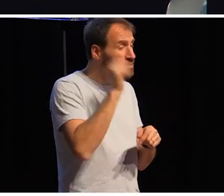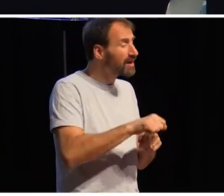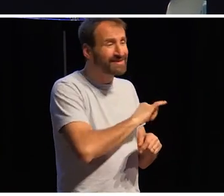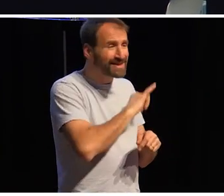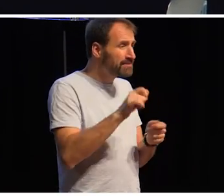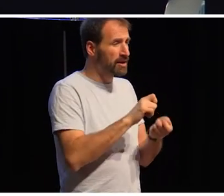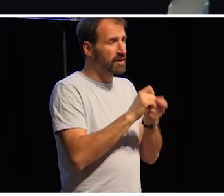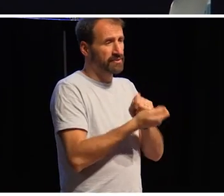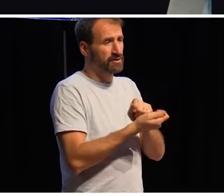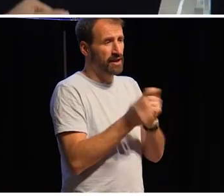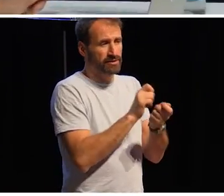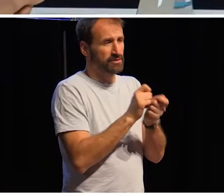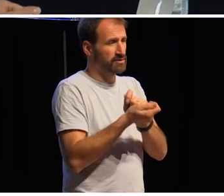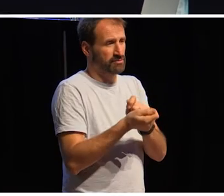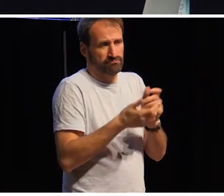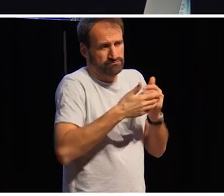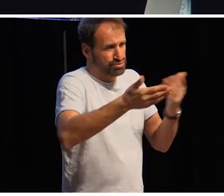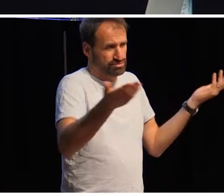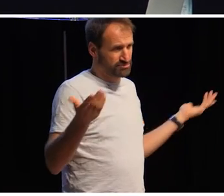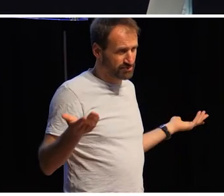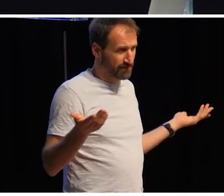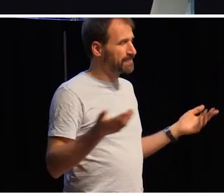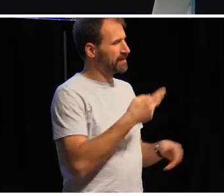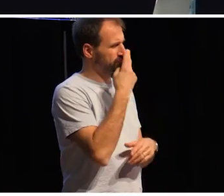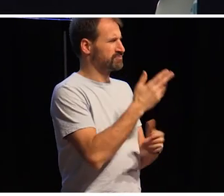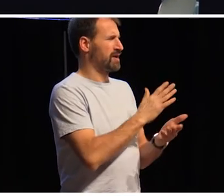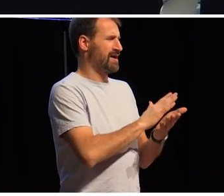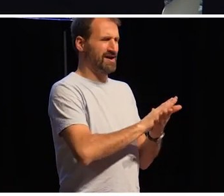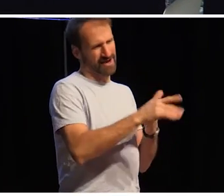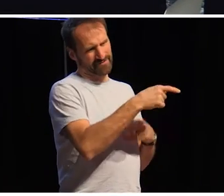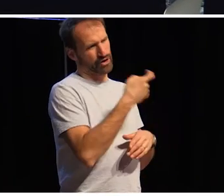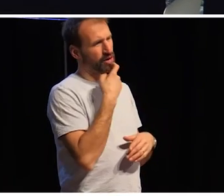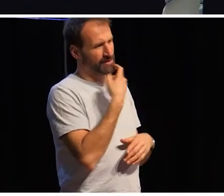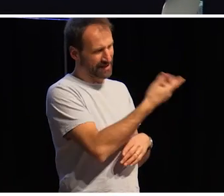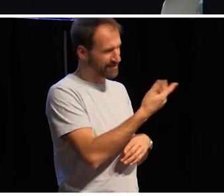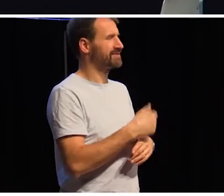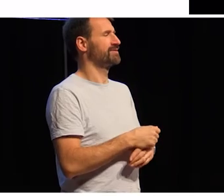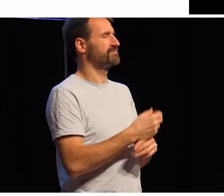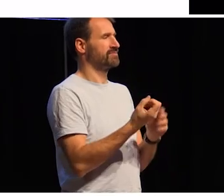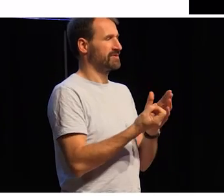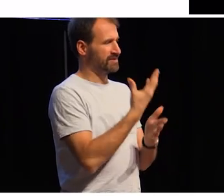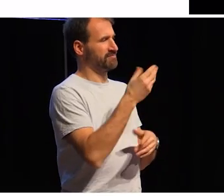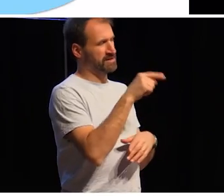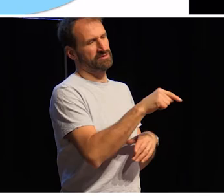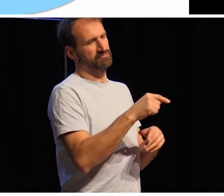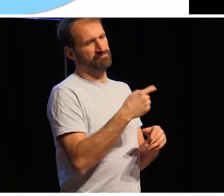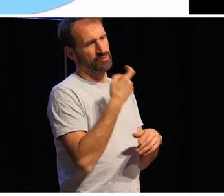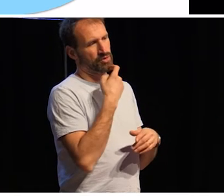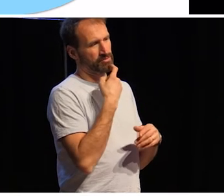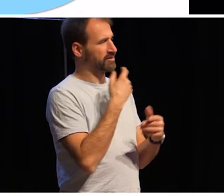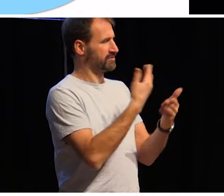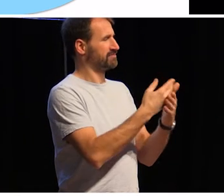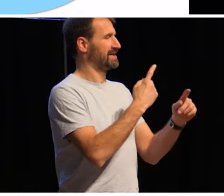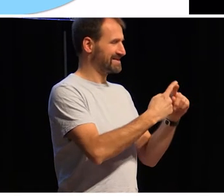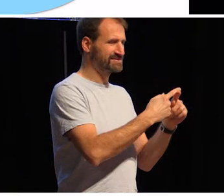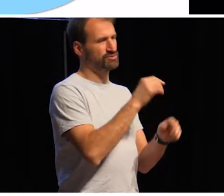So let's look at this very simple object created with an object literal, x and y are one. What are the